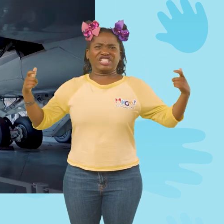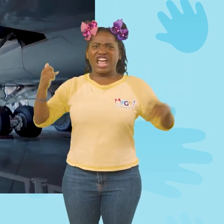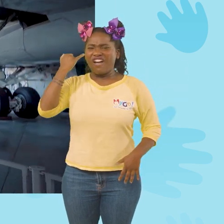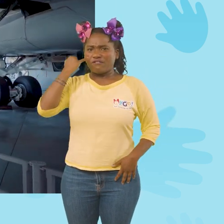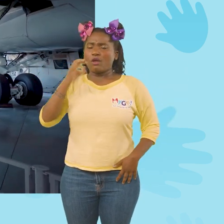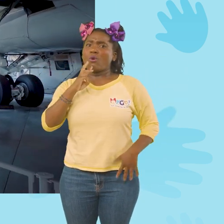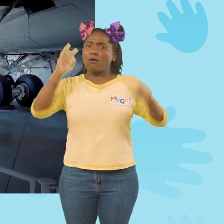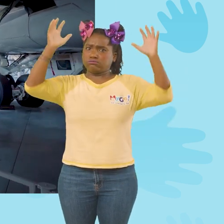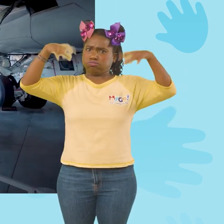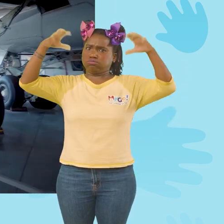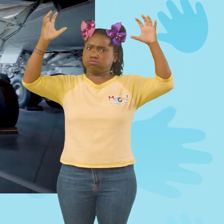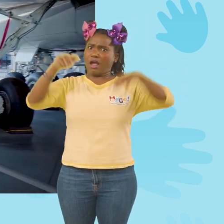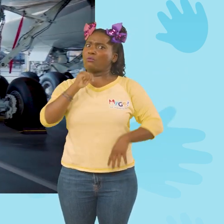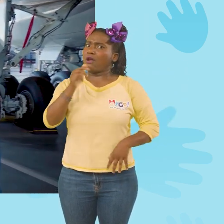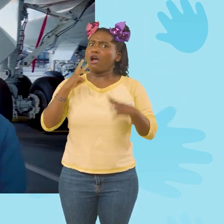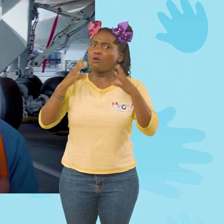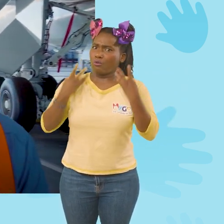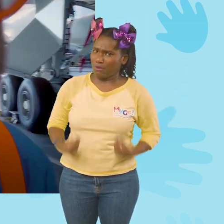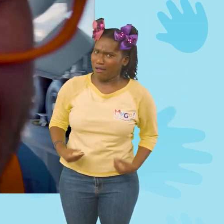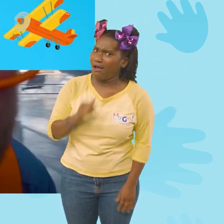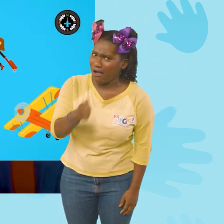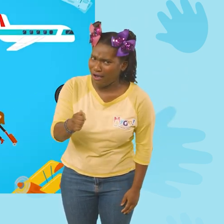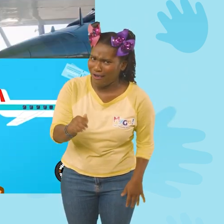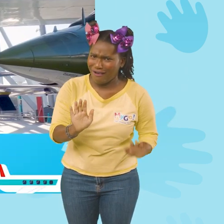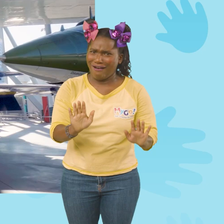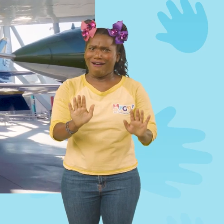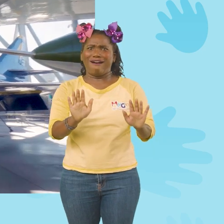raining, I definitely would not get wet.